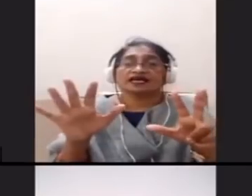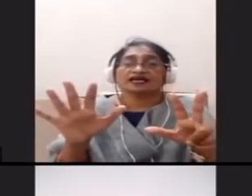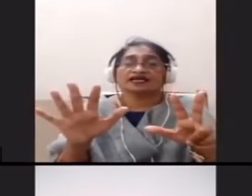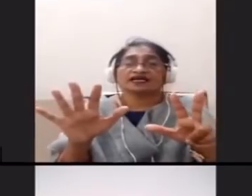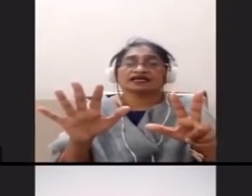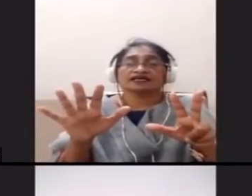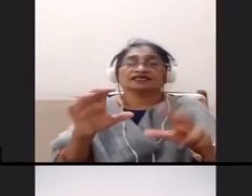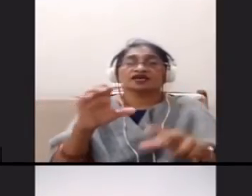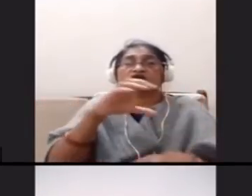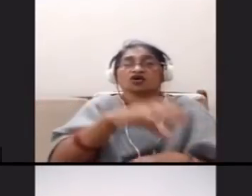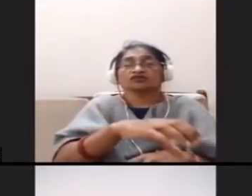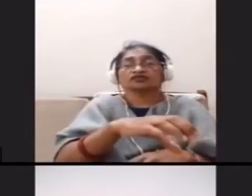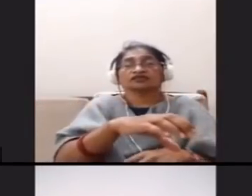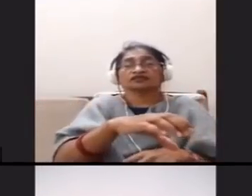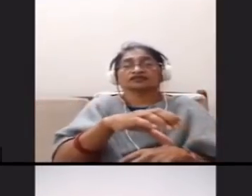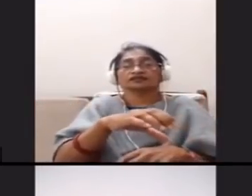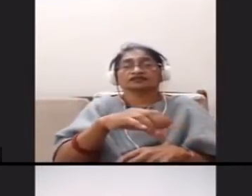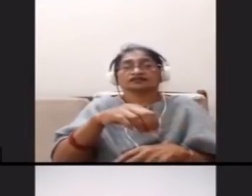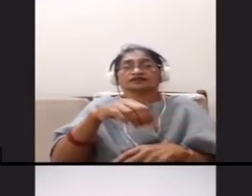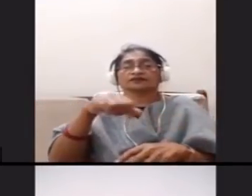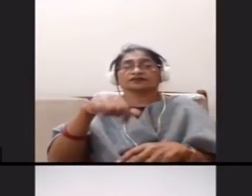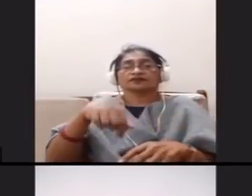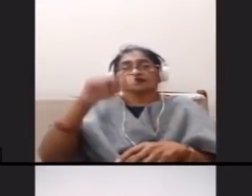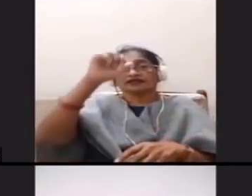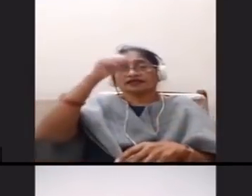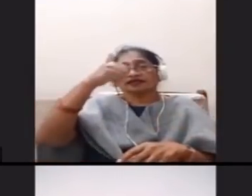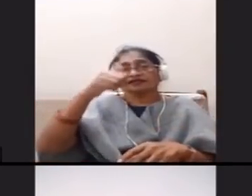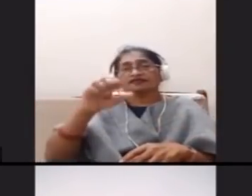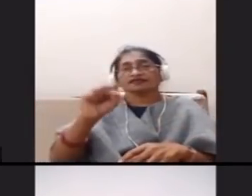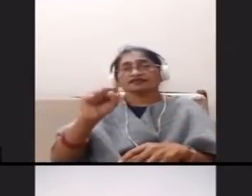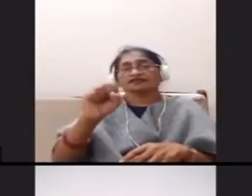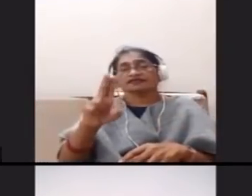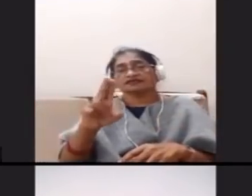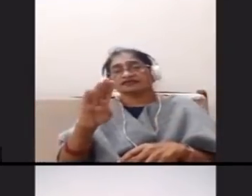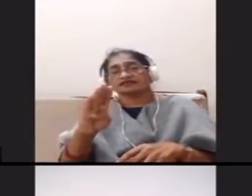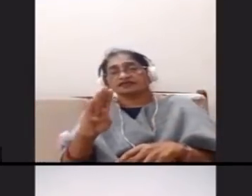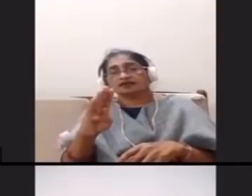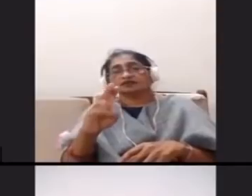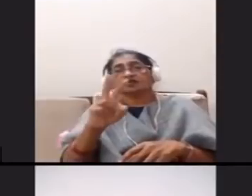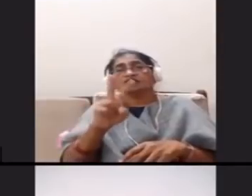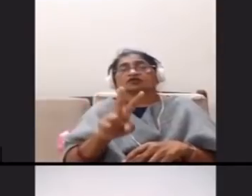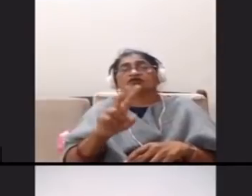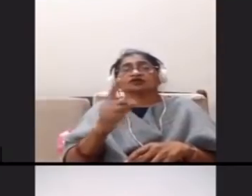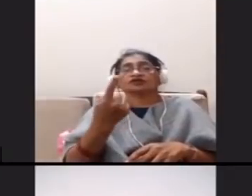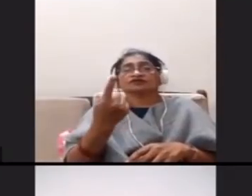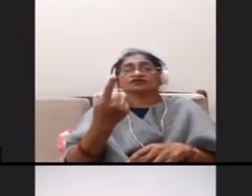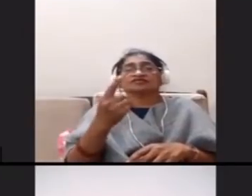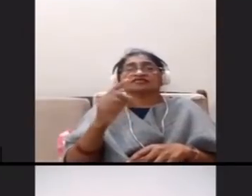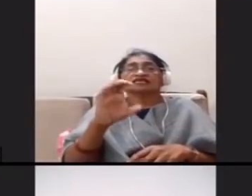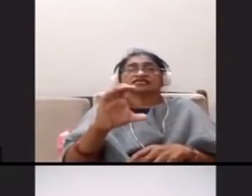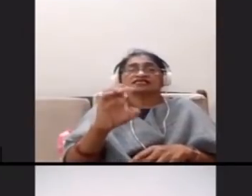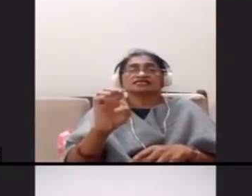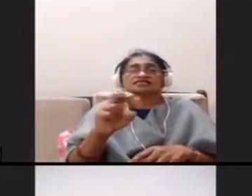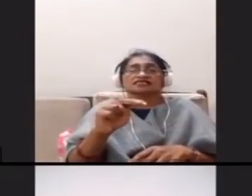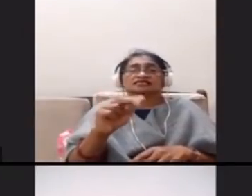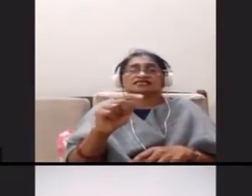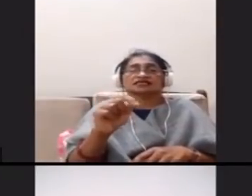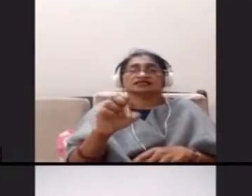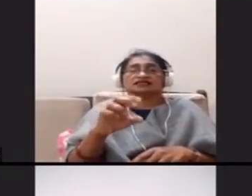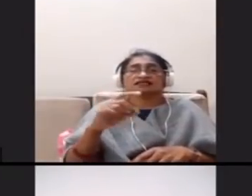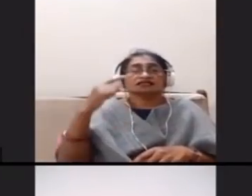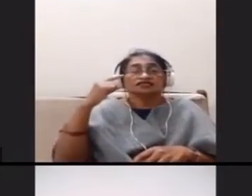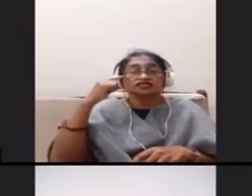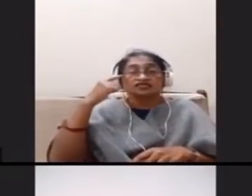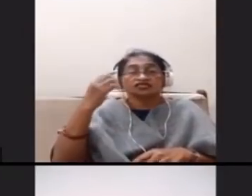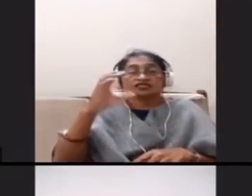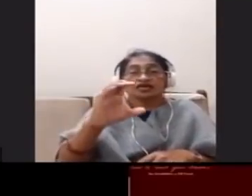continent, India is a subcontinent in the 21st century, because China has taken up,